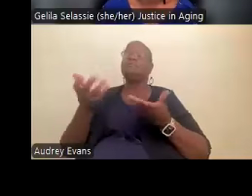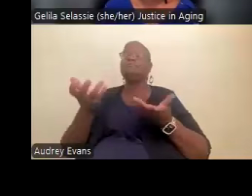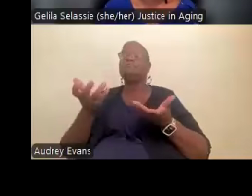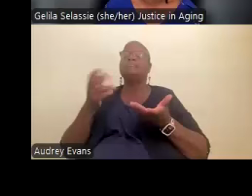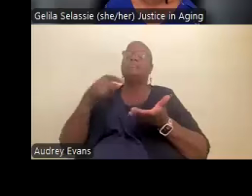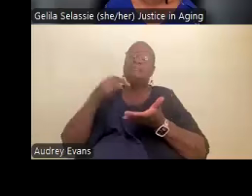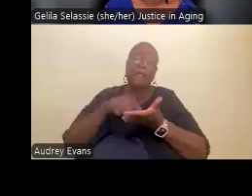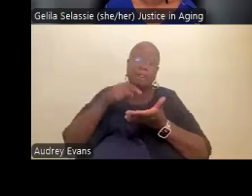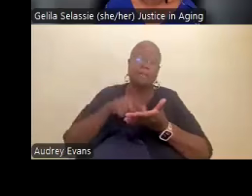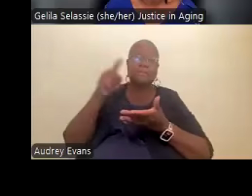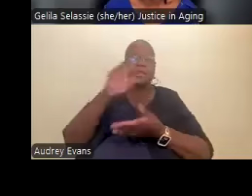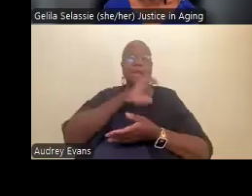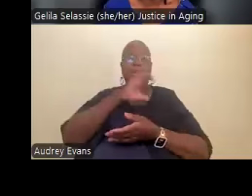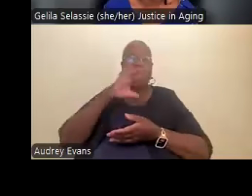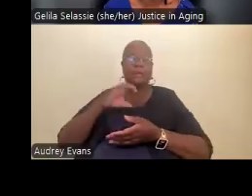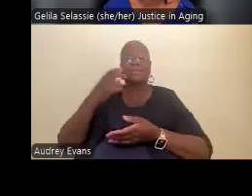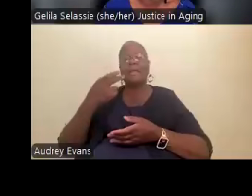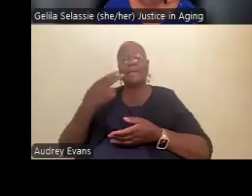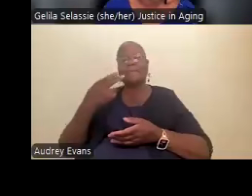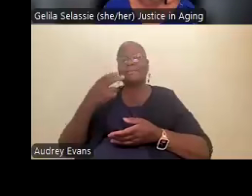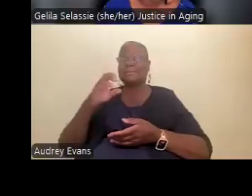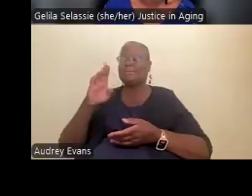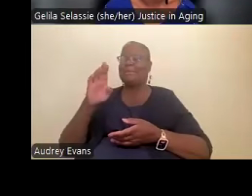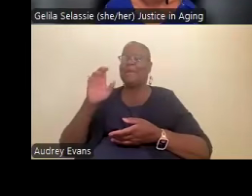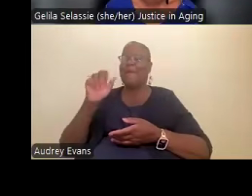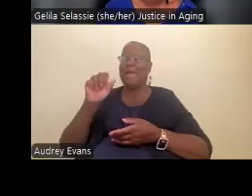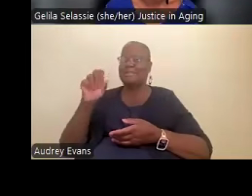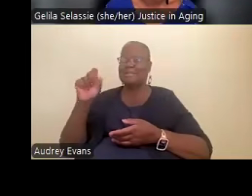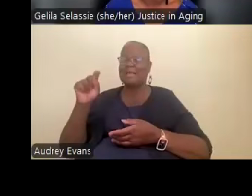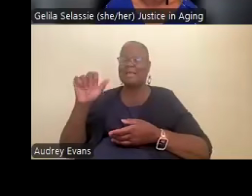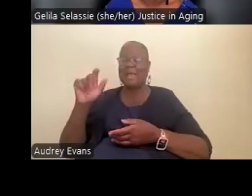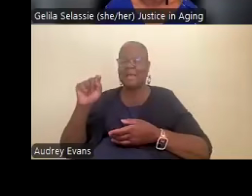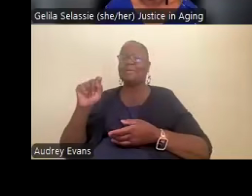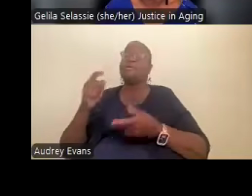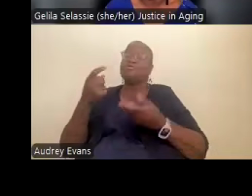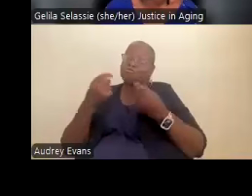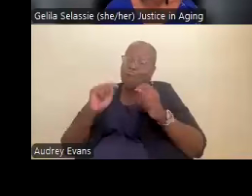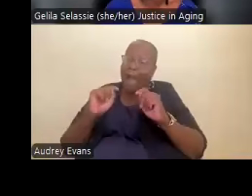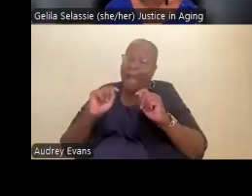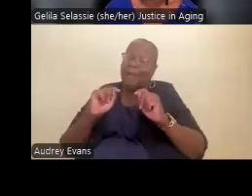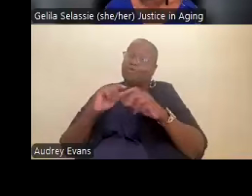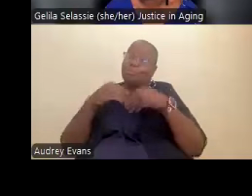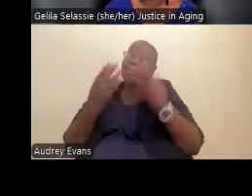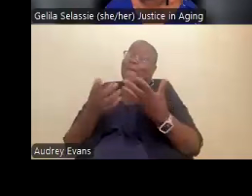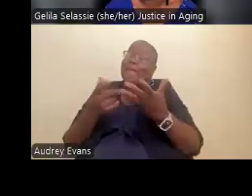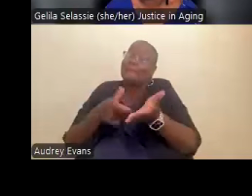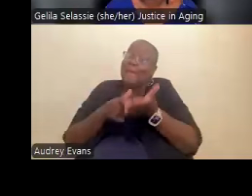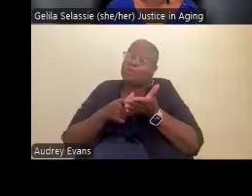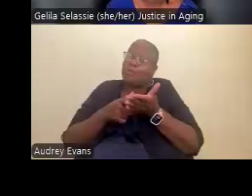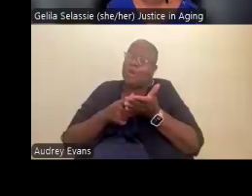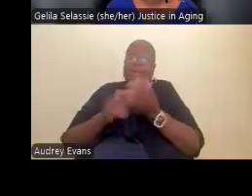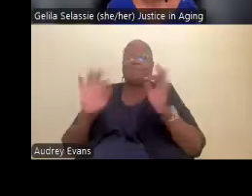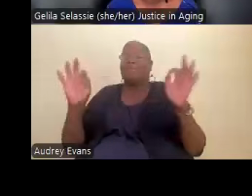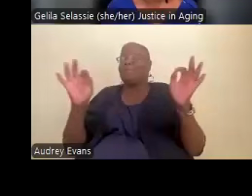in Congress. One is the HCBS Access Act that does try to make HCBS a mandatory benefit, but there's